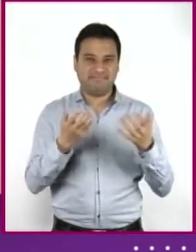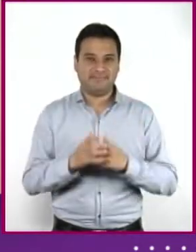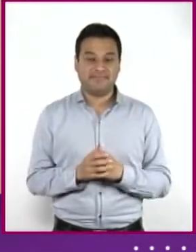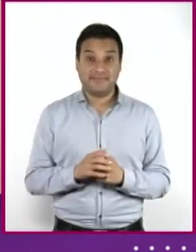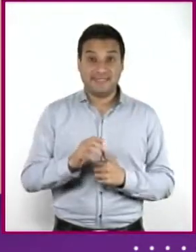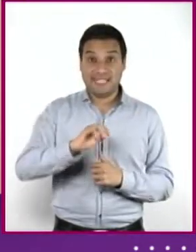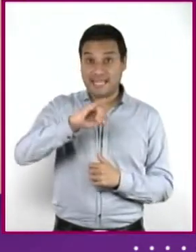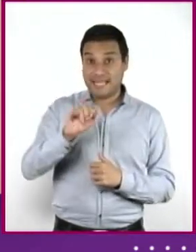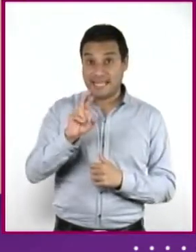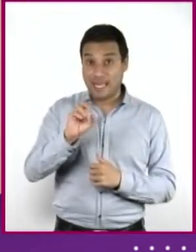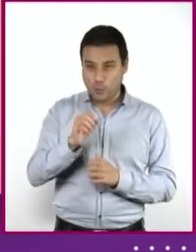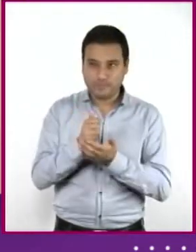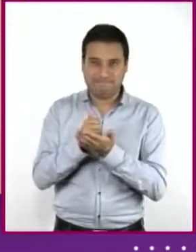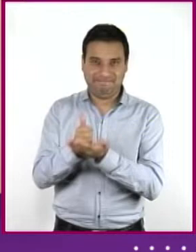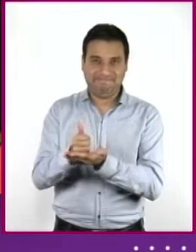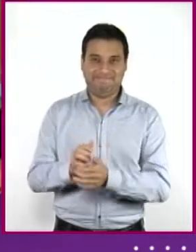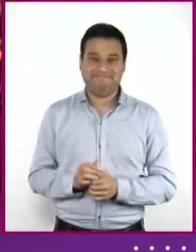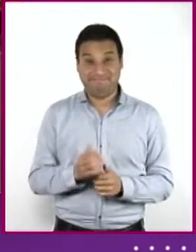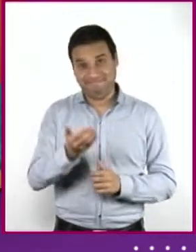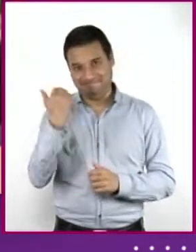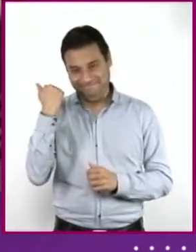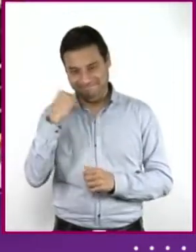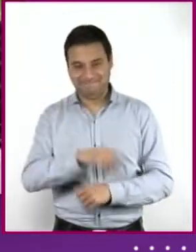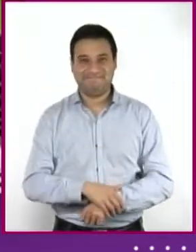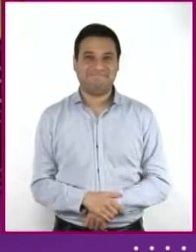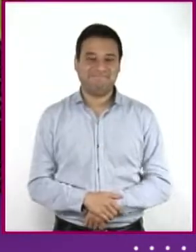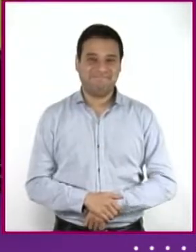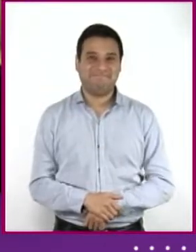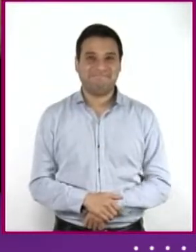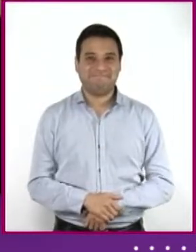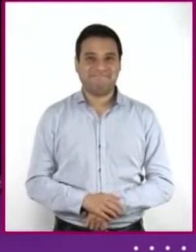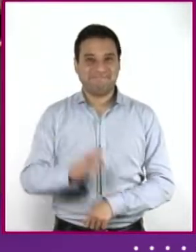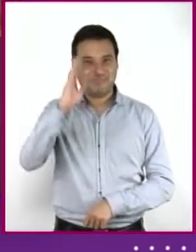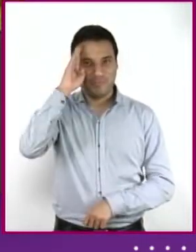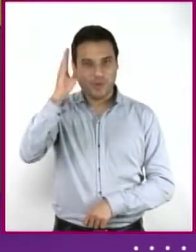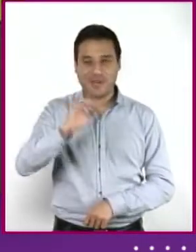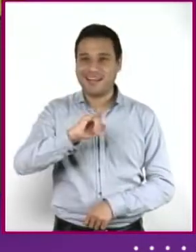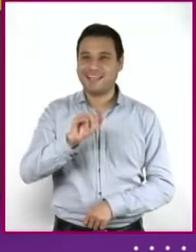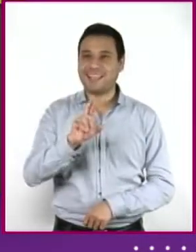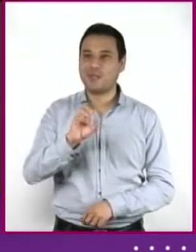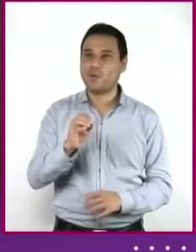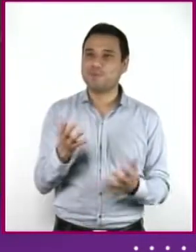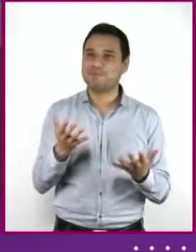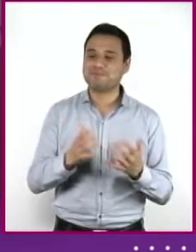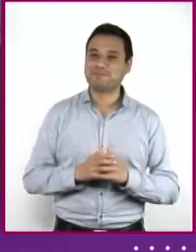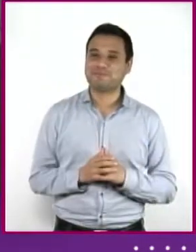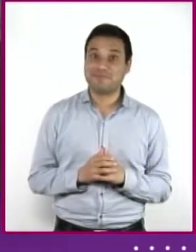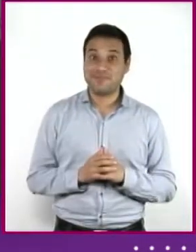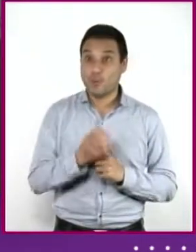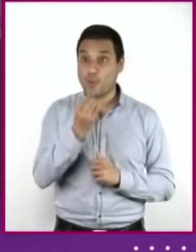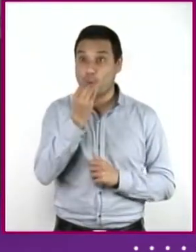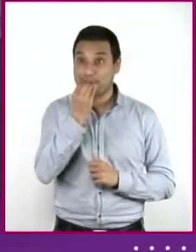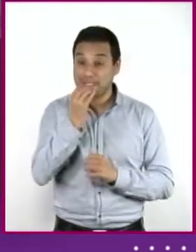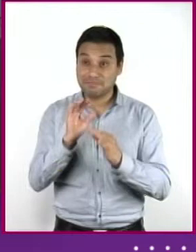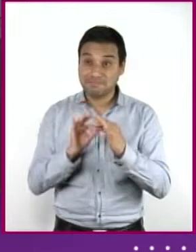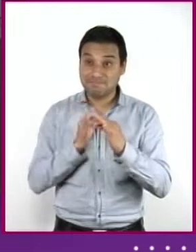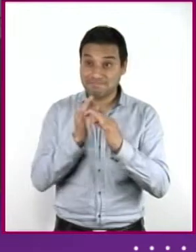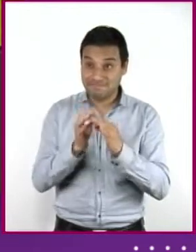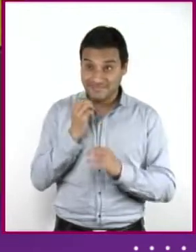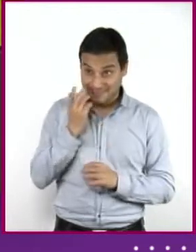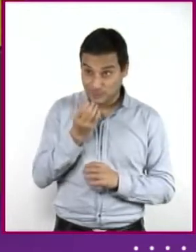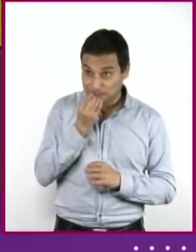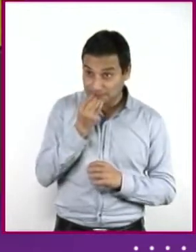idea. ¡Vamos! Hi, Jerónimo. Supper is ready. Would you like to